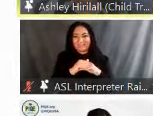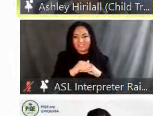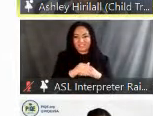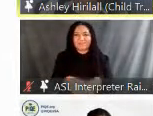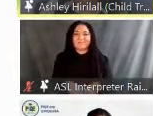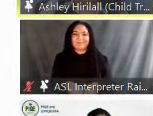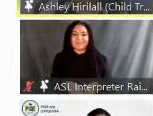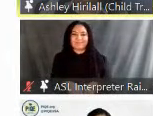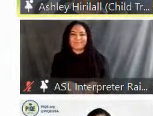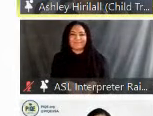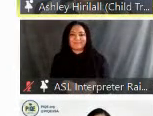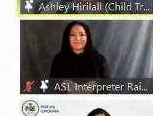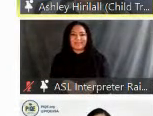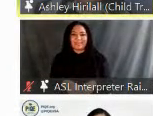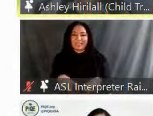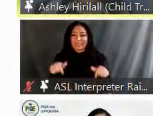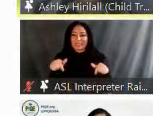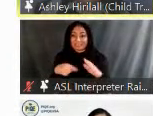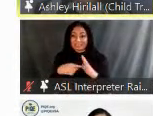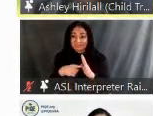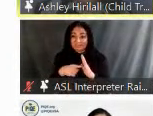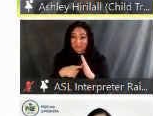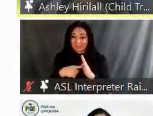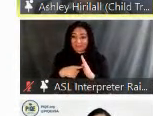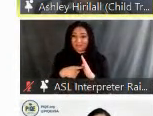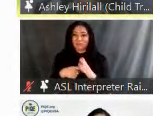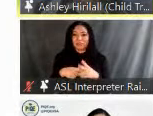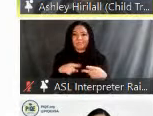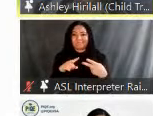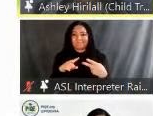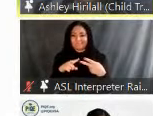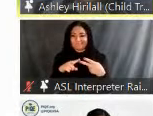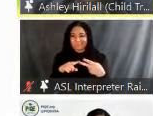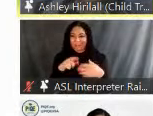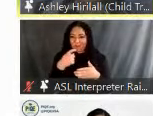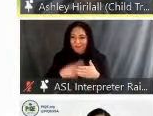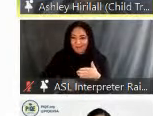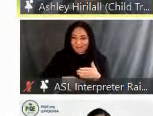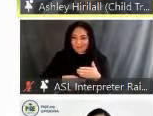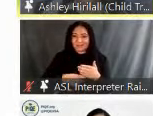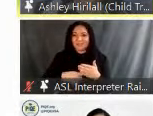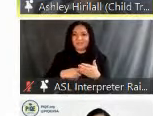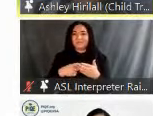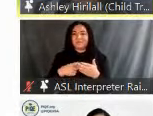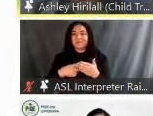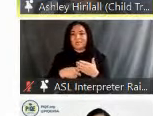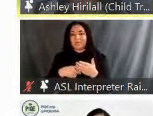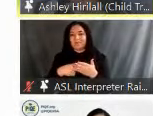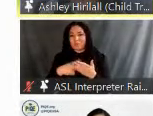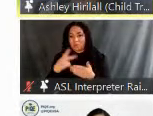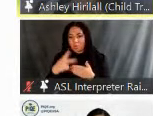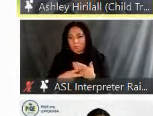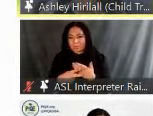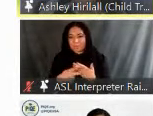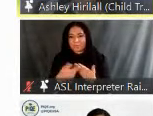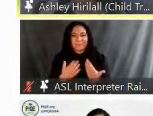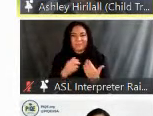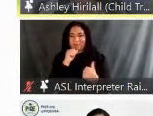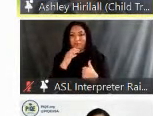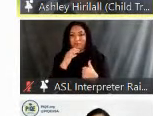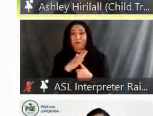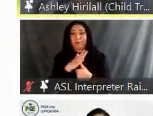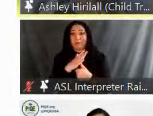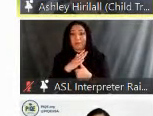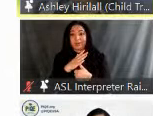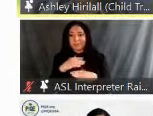In this example, cost of the preschool program may not be a primary barrier.